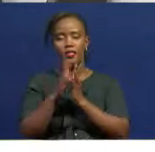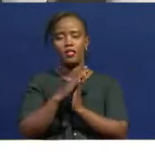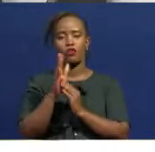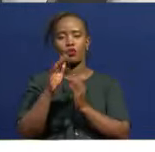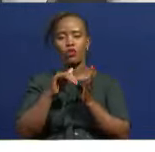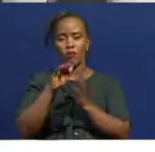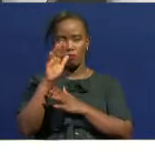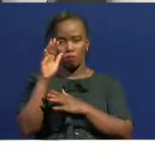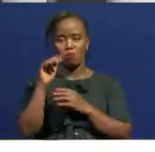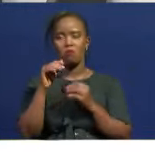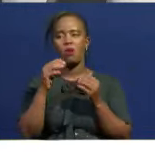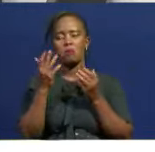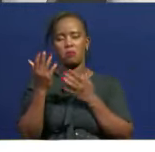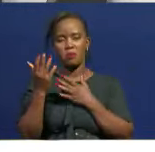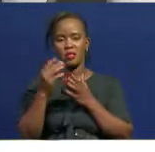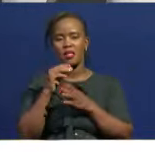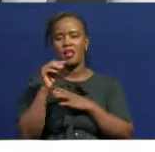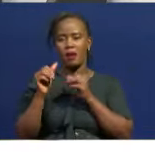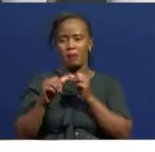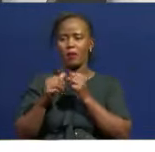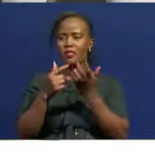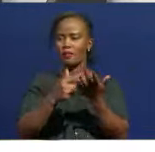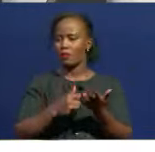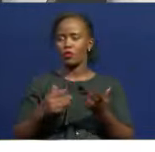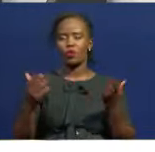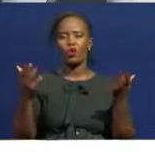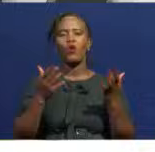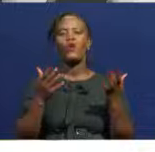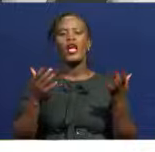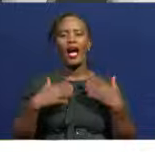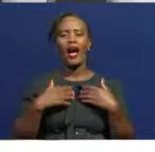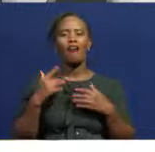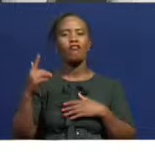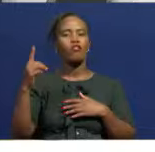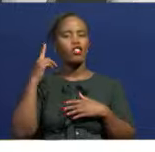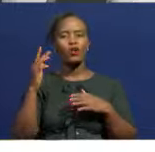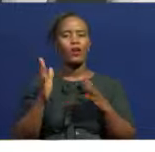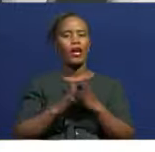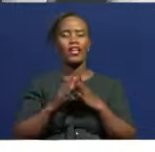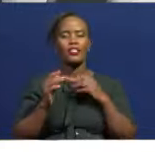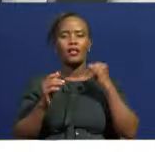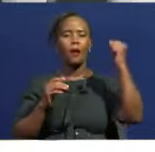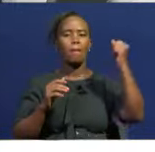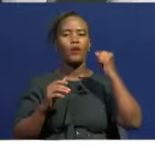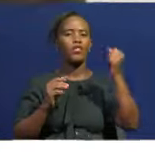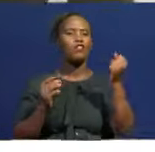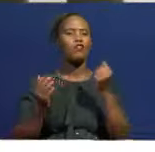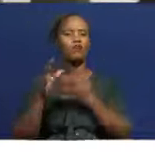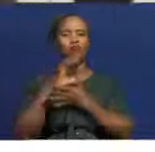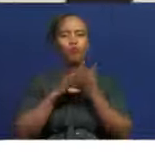coverage with that central motion that has sparked legal and also political queries.